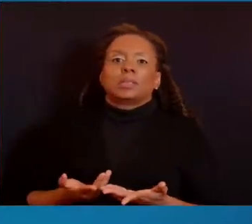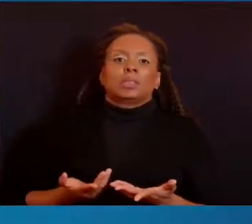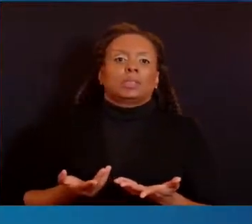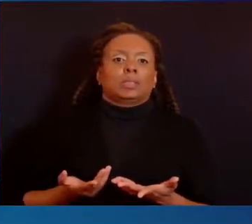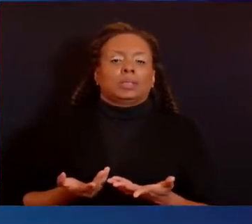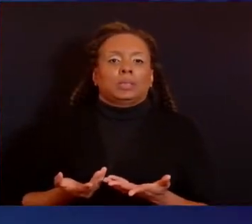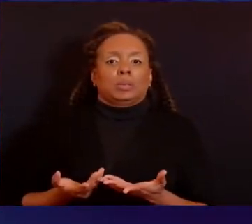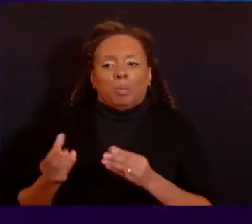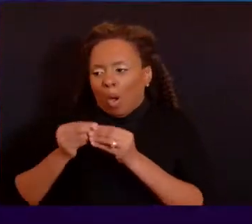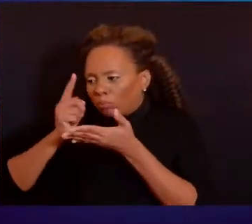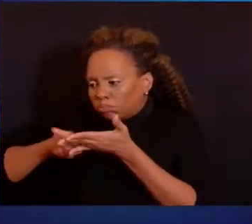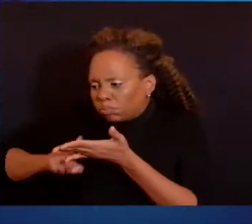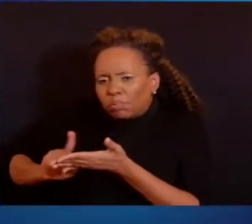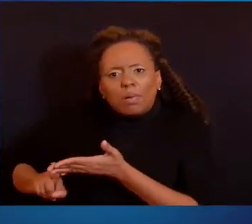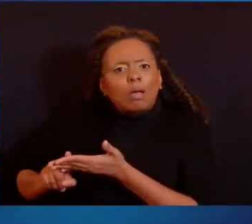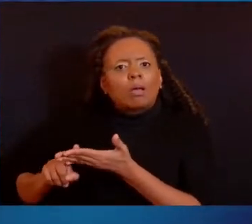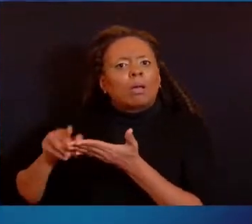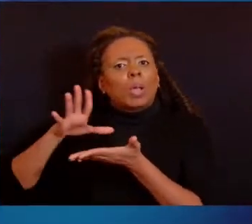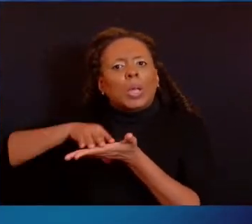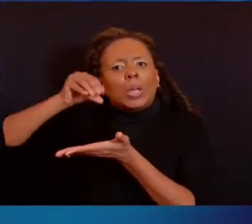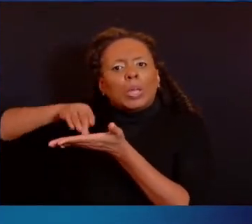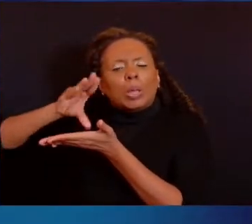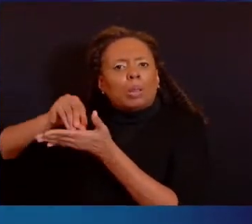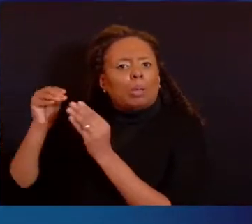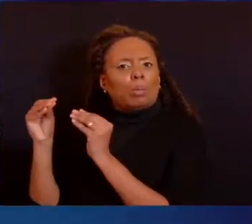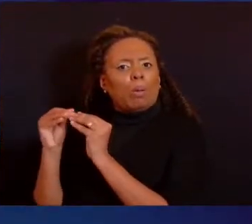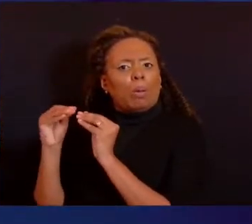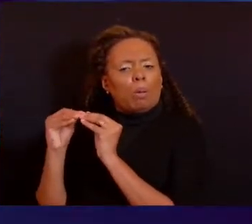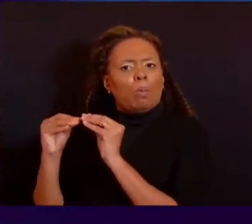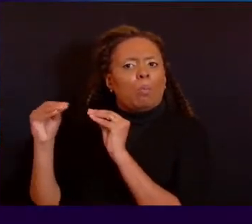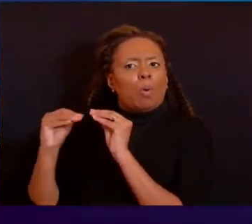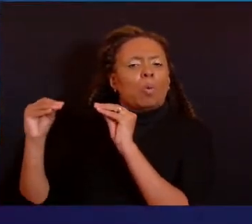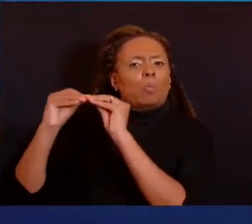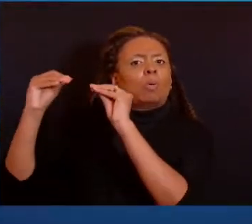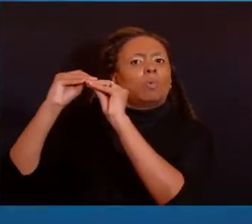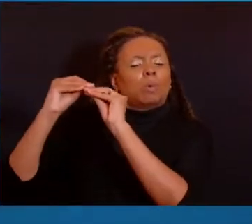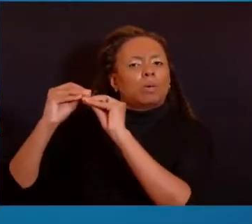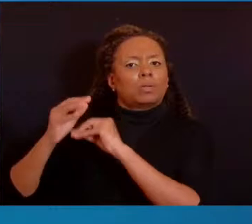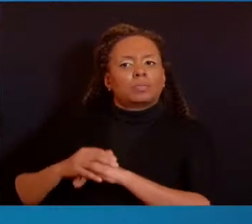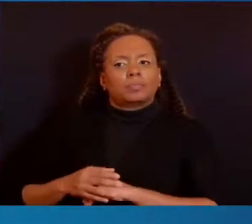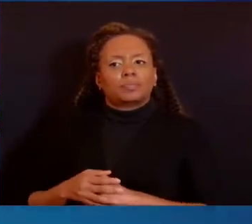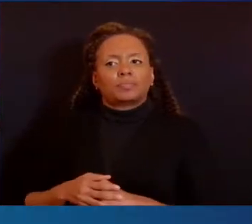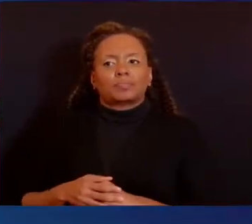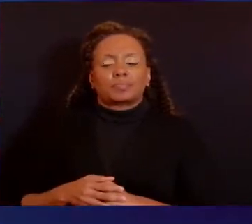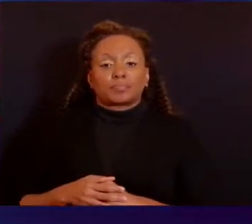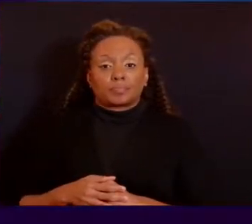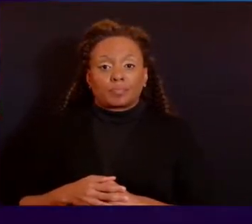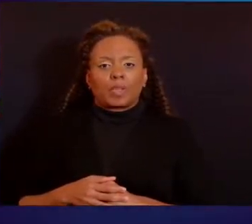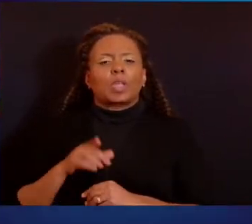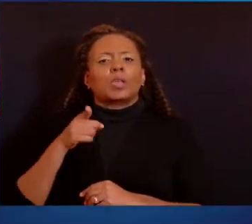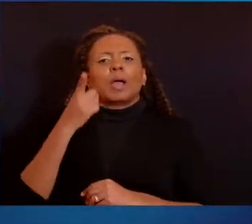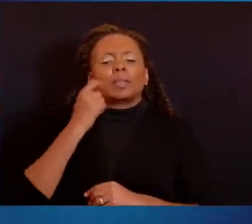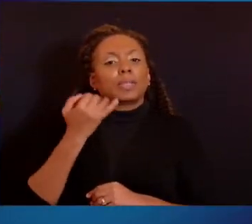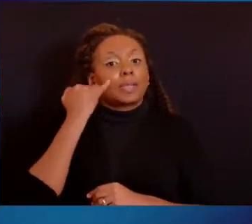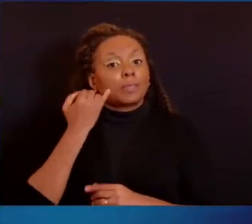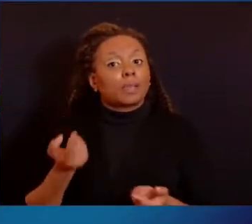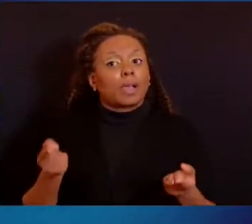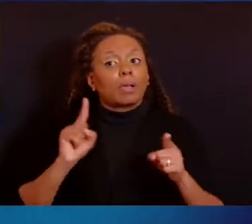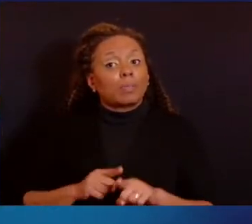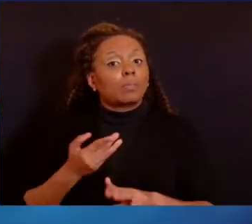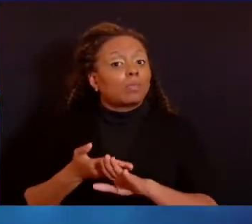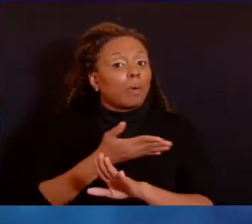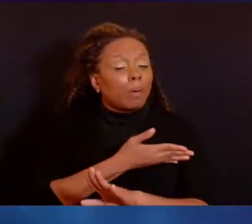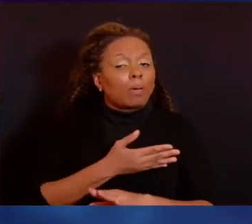per some more researchers go over the data, we can learn a lot more from what actually happened. As to your question about if it actually happened before, I do remember there